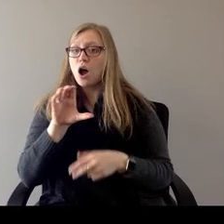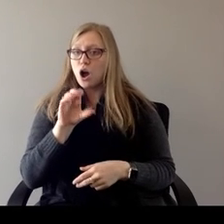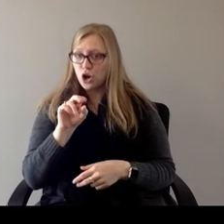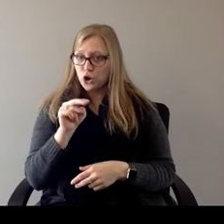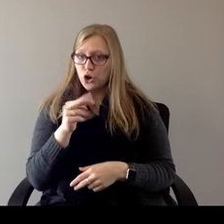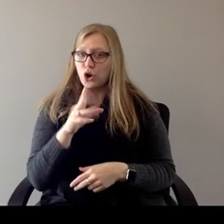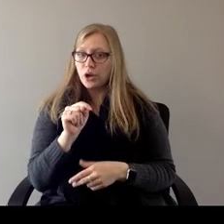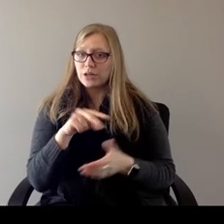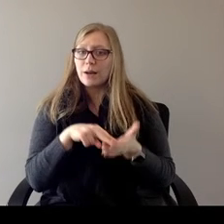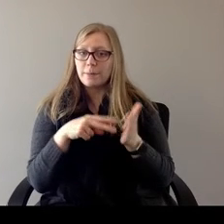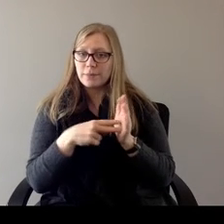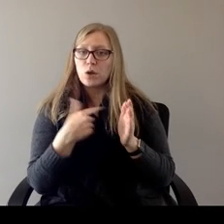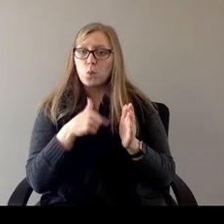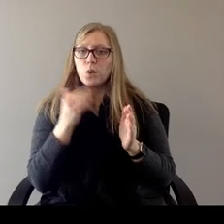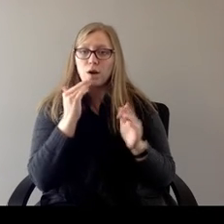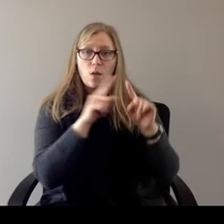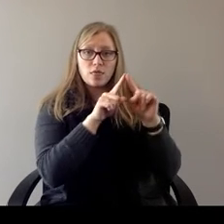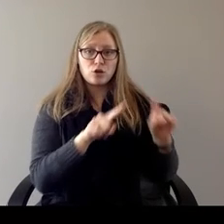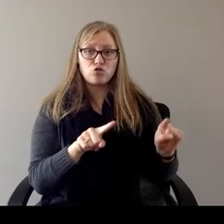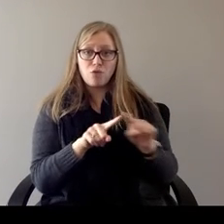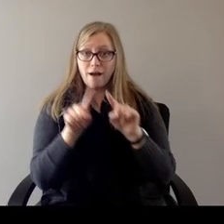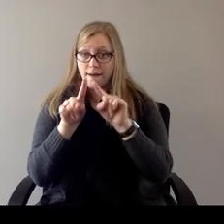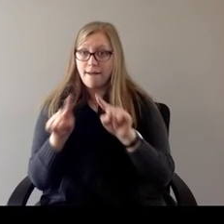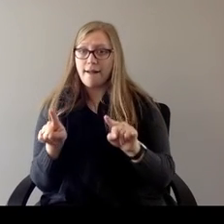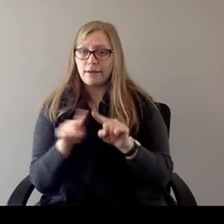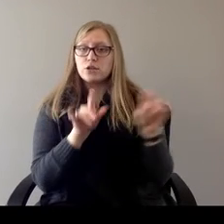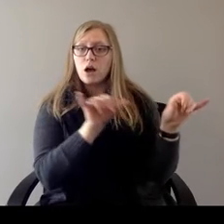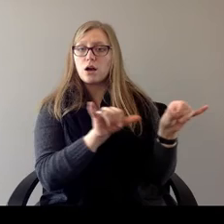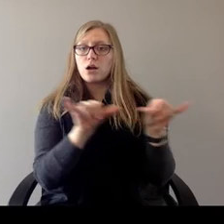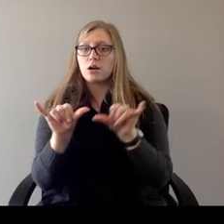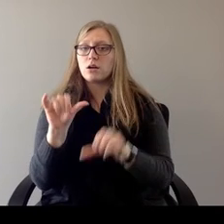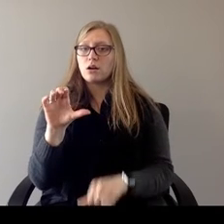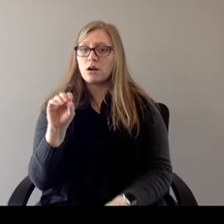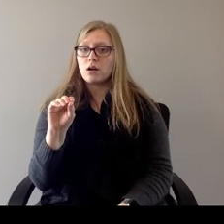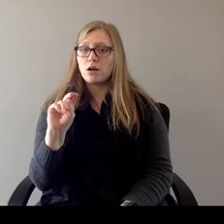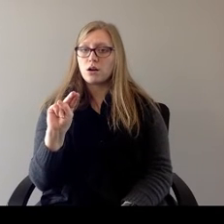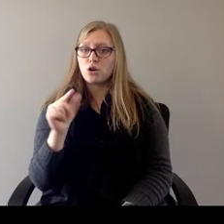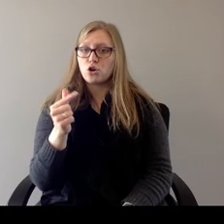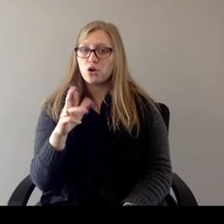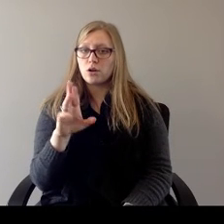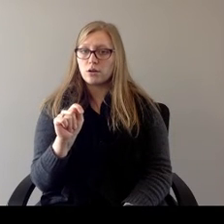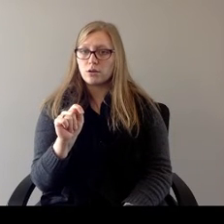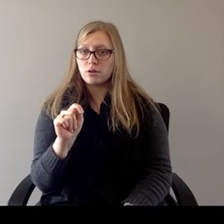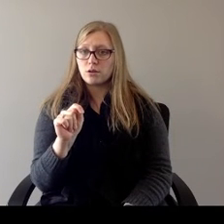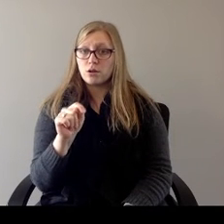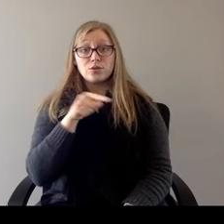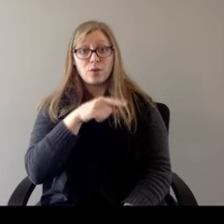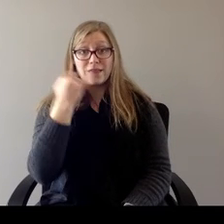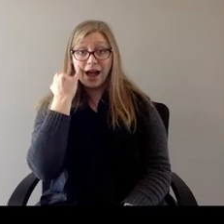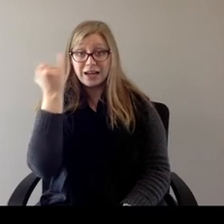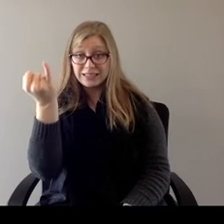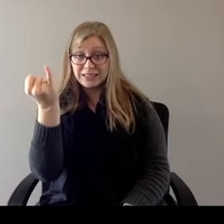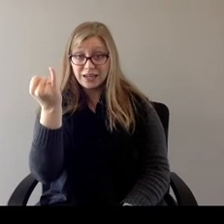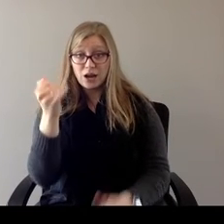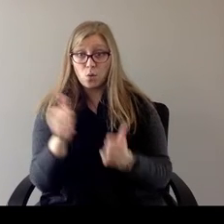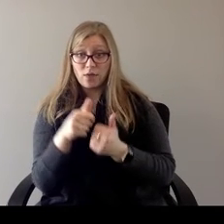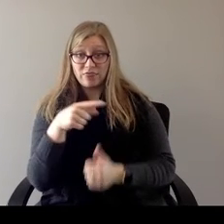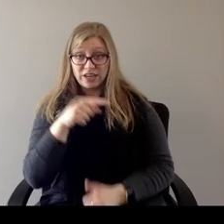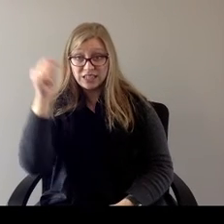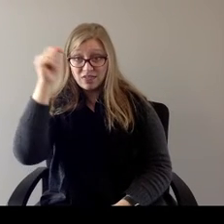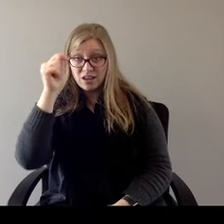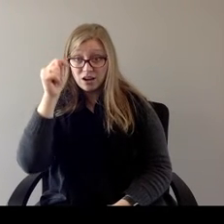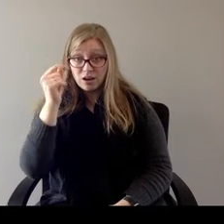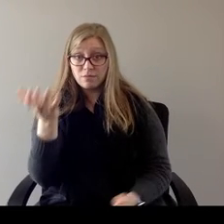triangle VWZ. So the idea with the side angle side theorem is this: that if I had two lengths,